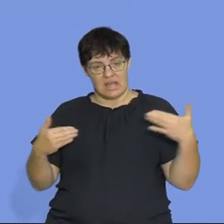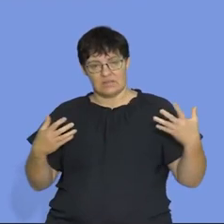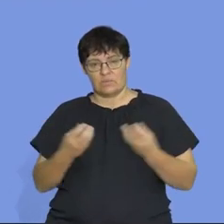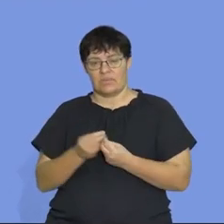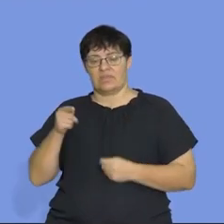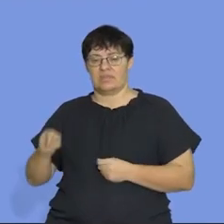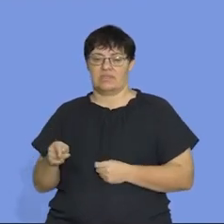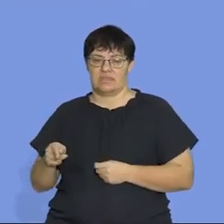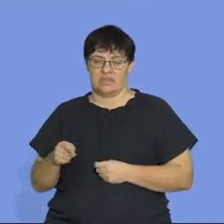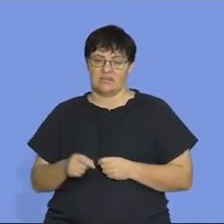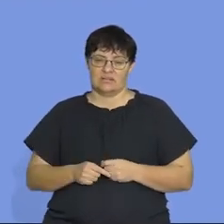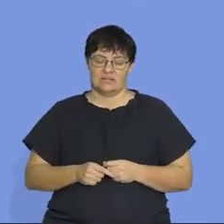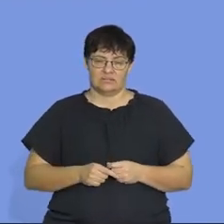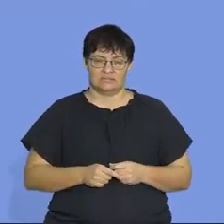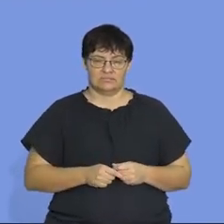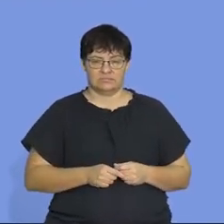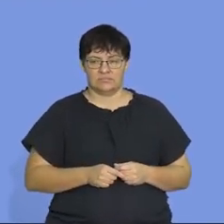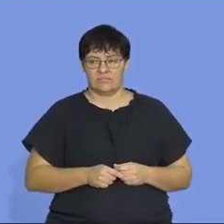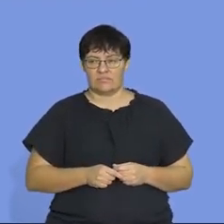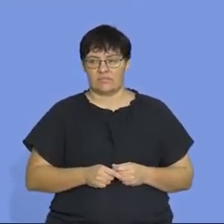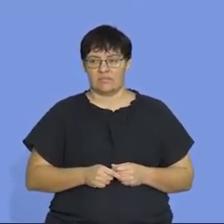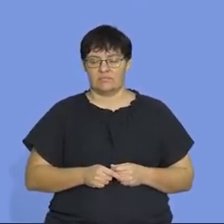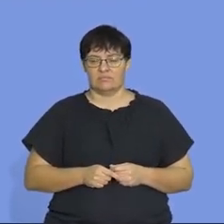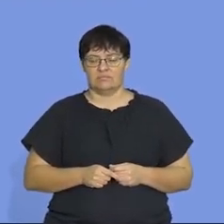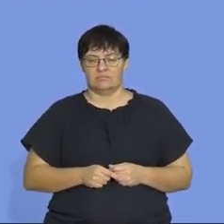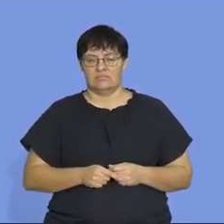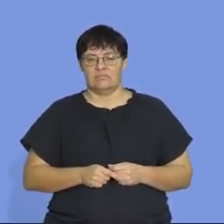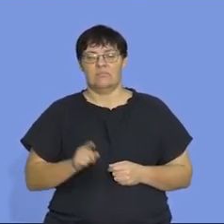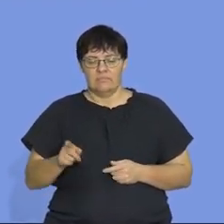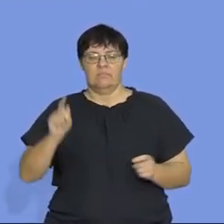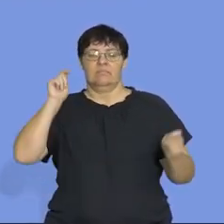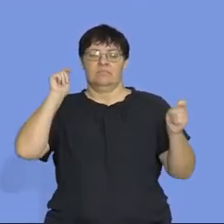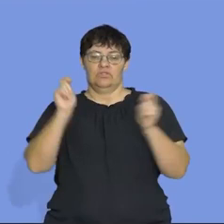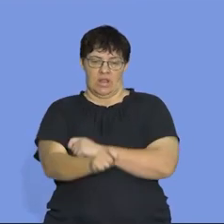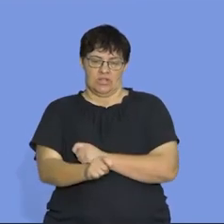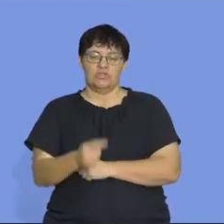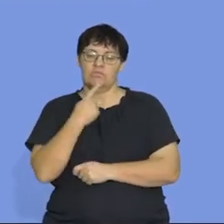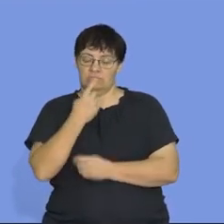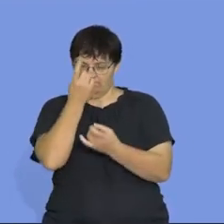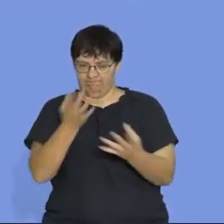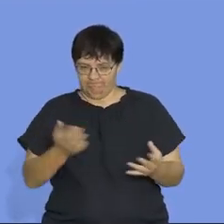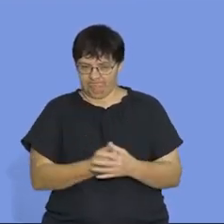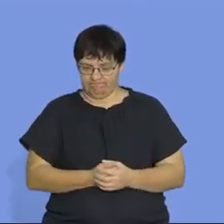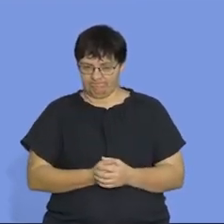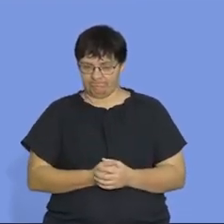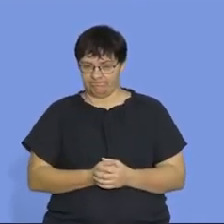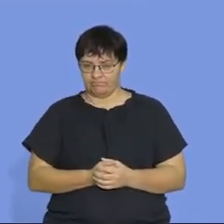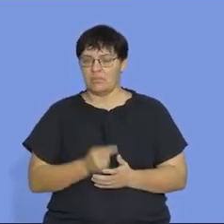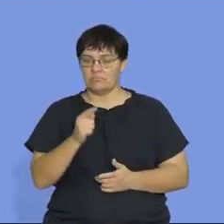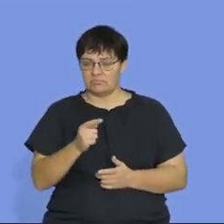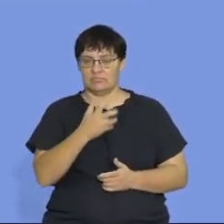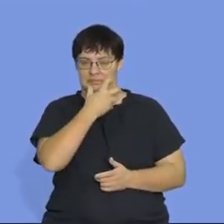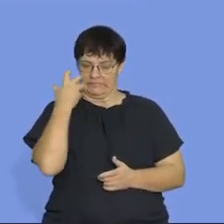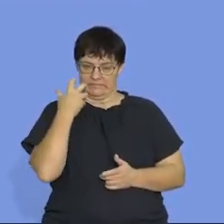reactants. So less the enthalpy of reactants. So this is the change that we talk about. So this is our heat of